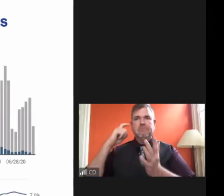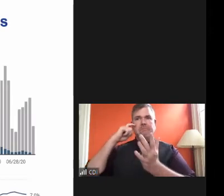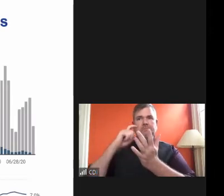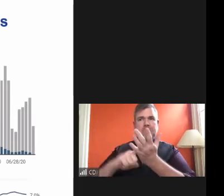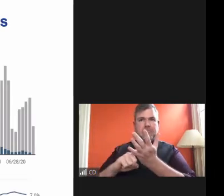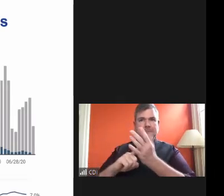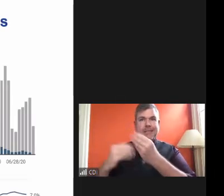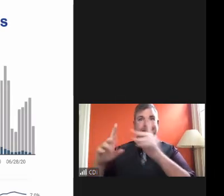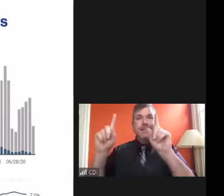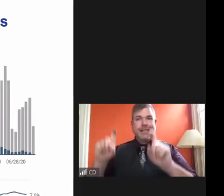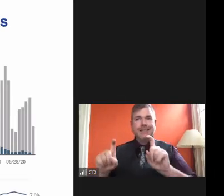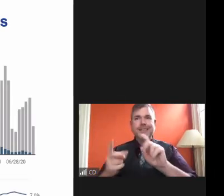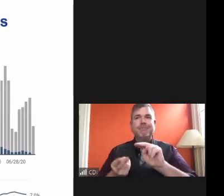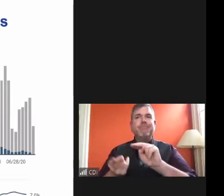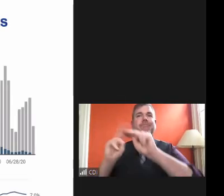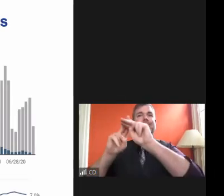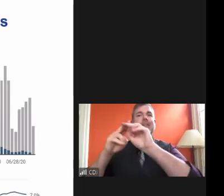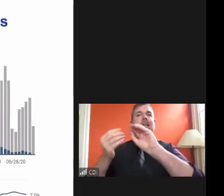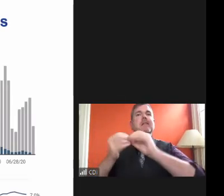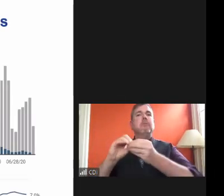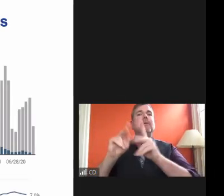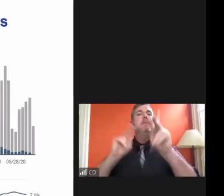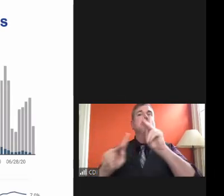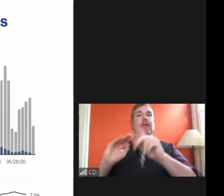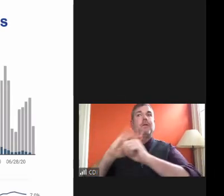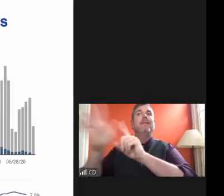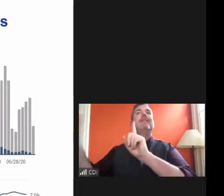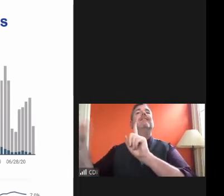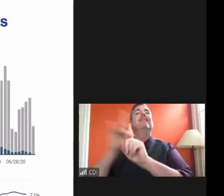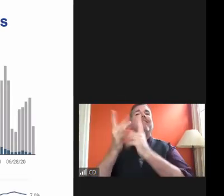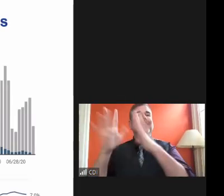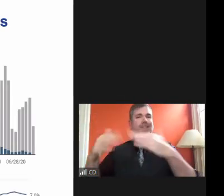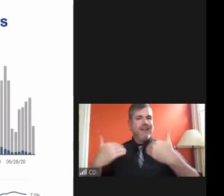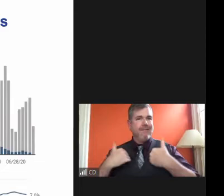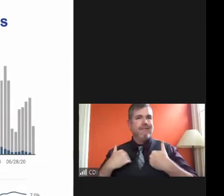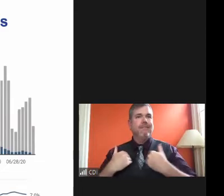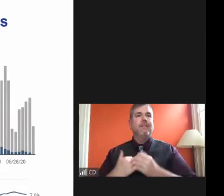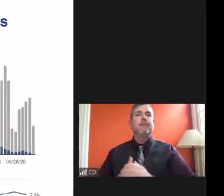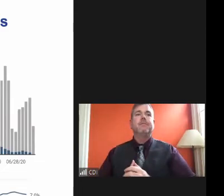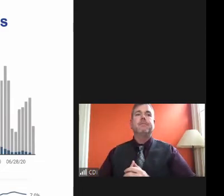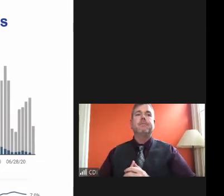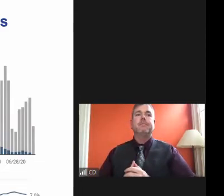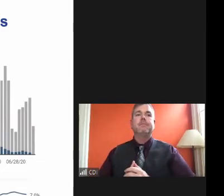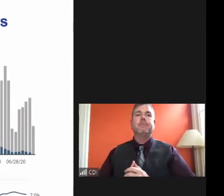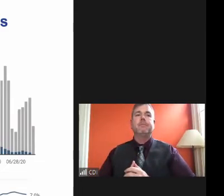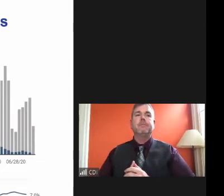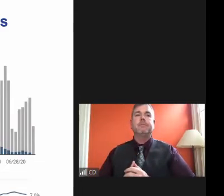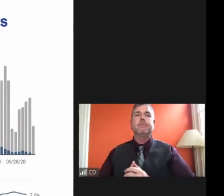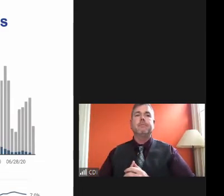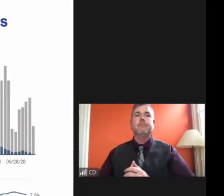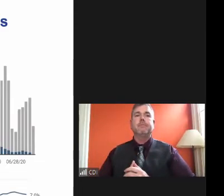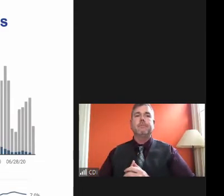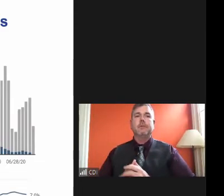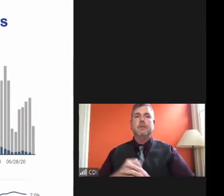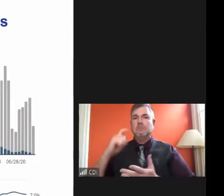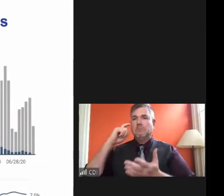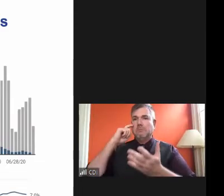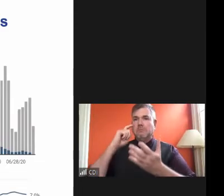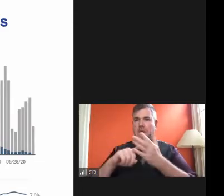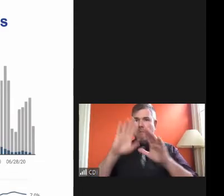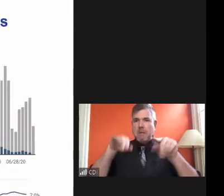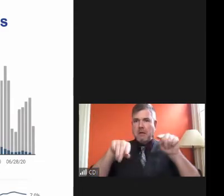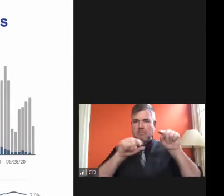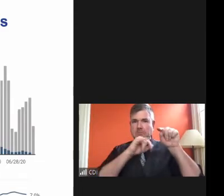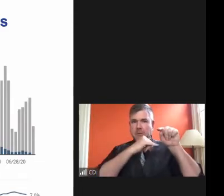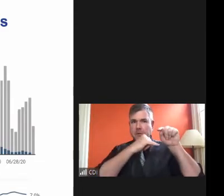there, that line shows that unfortunately, as we do more testing, we're also seeing a gradual increase in the proportion of tests